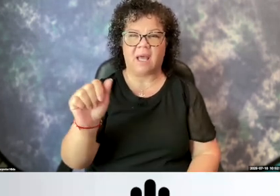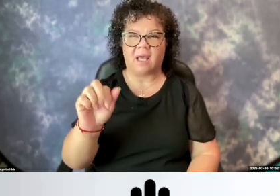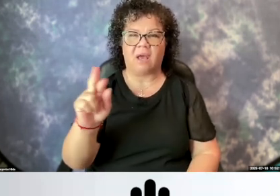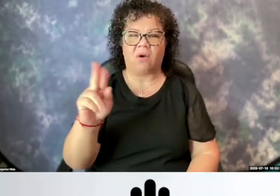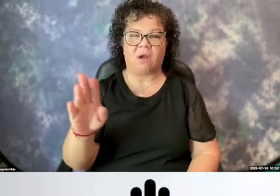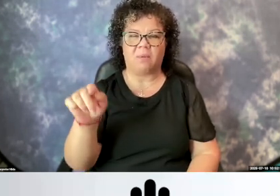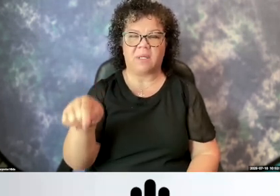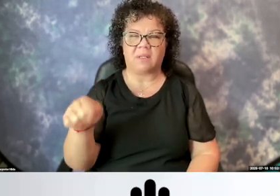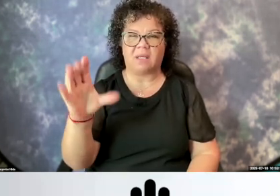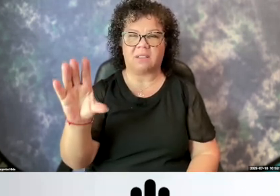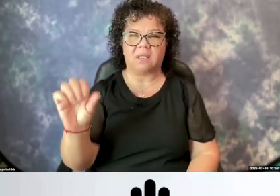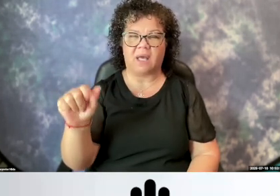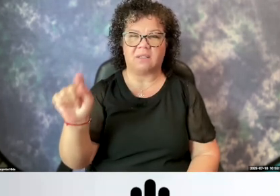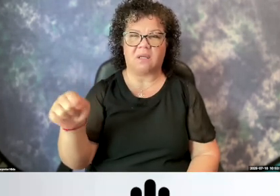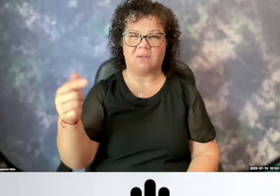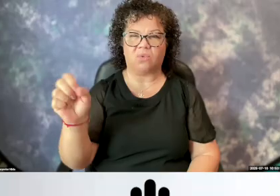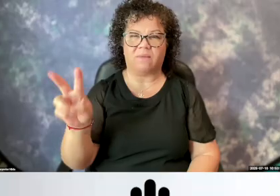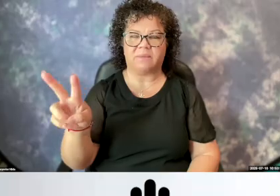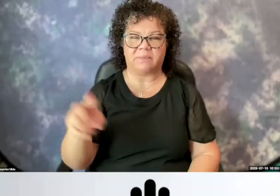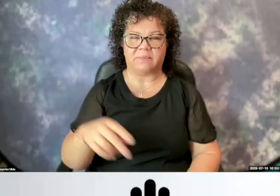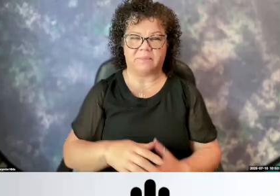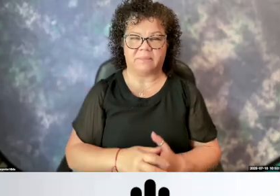If something occurs to you later.